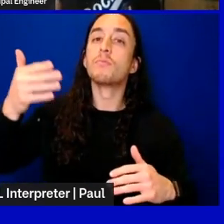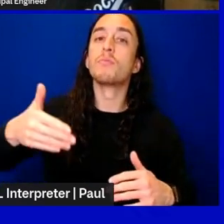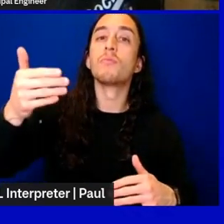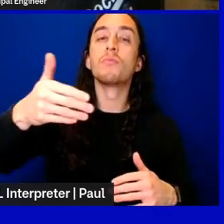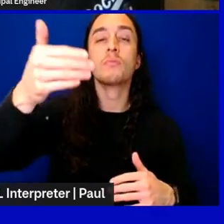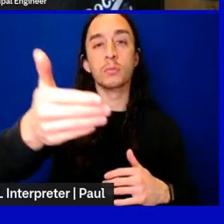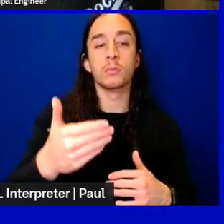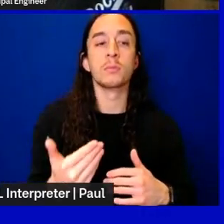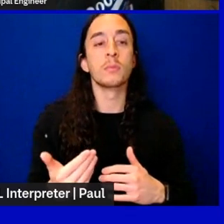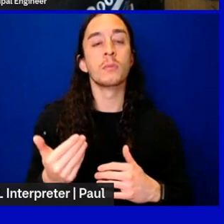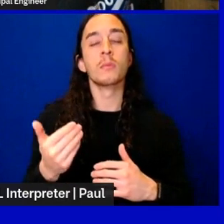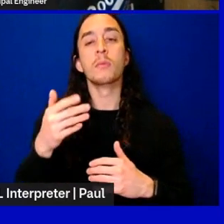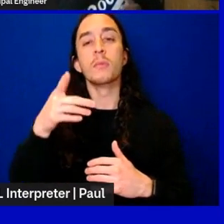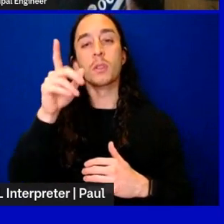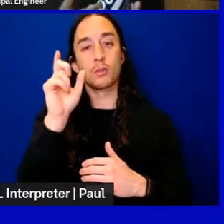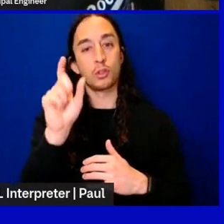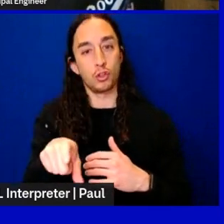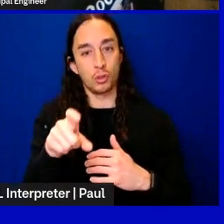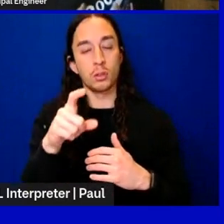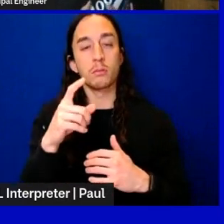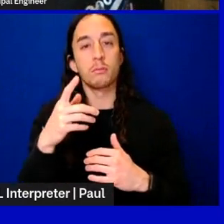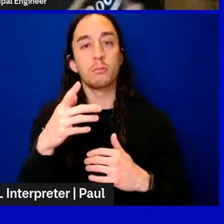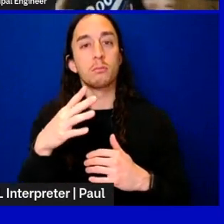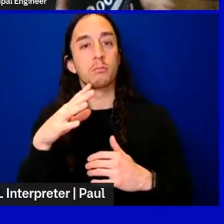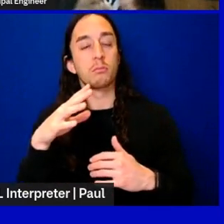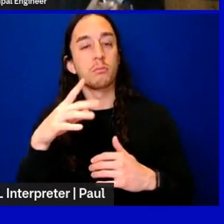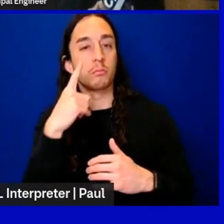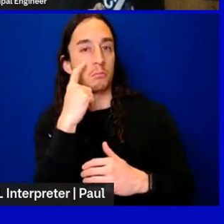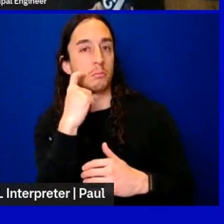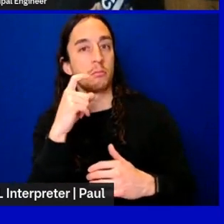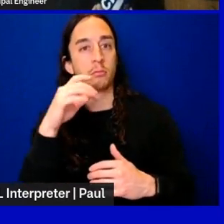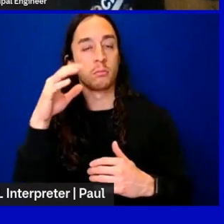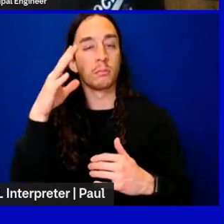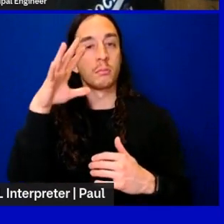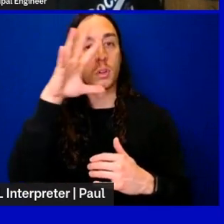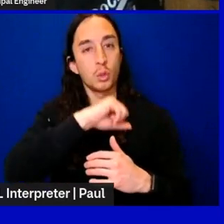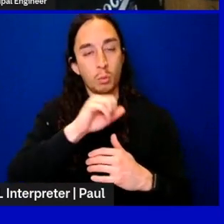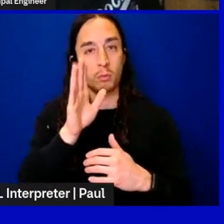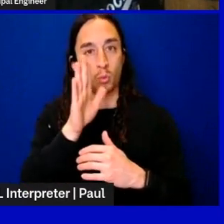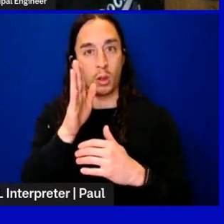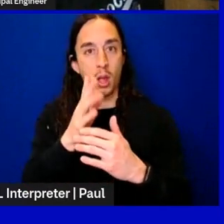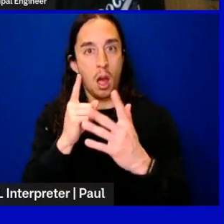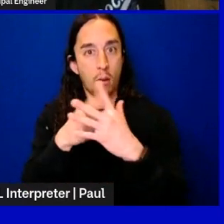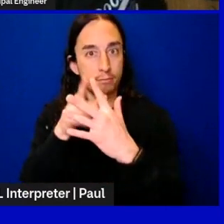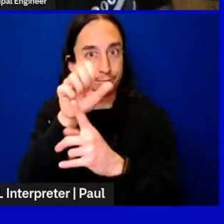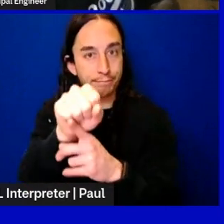or you should perform your audit logging, and you should anticipate the failure and improve your systems.